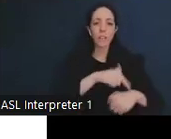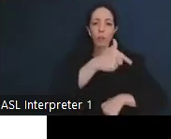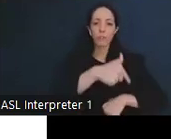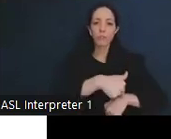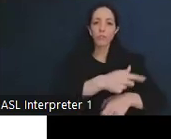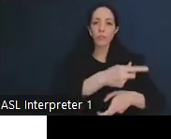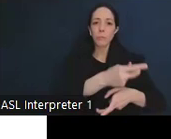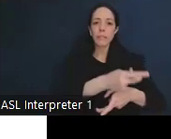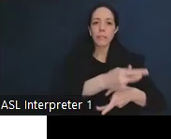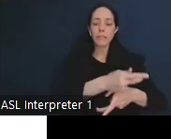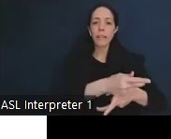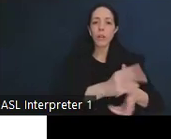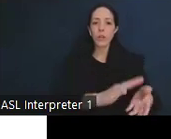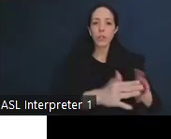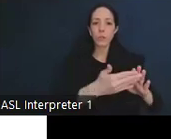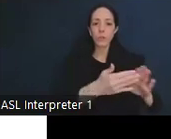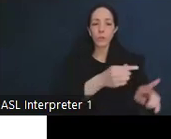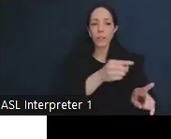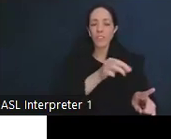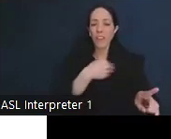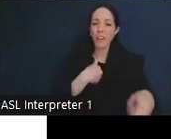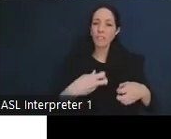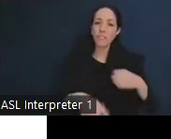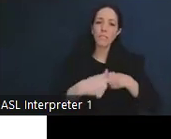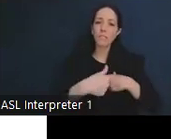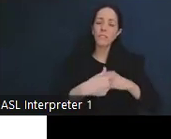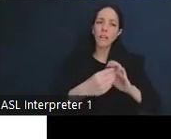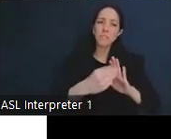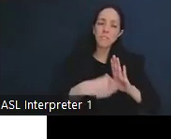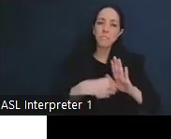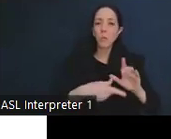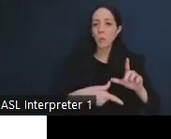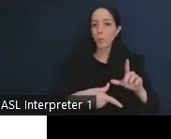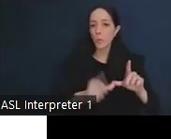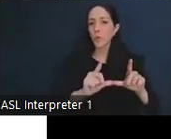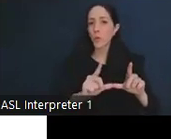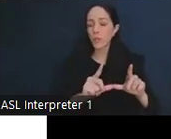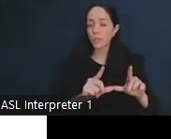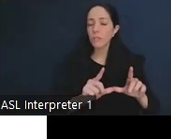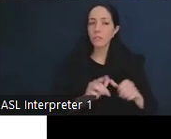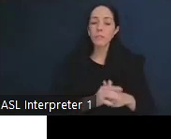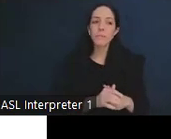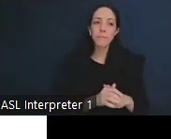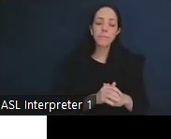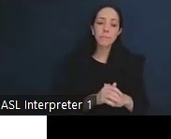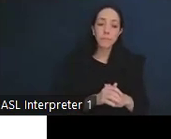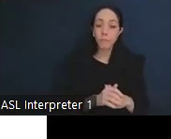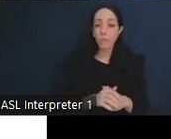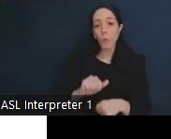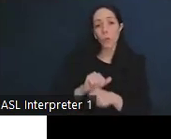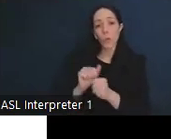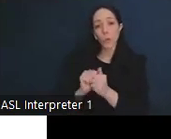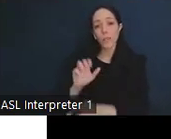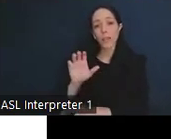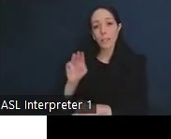population who may have a harder time completing those renewals, working with our case managers,